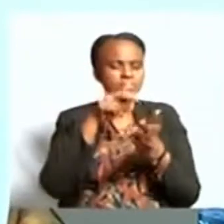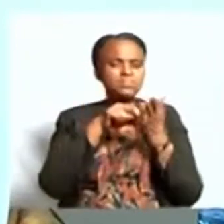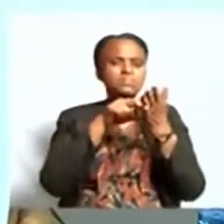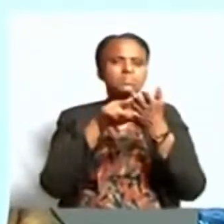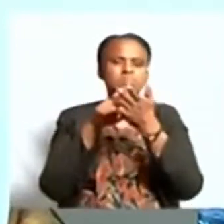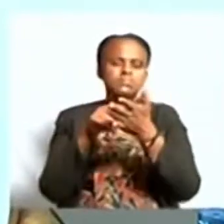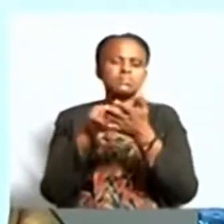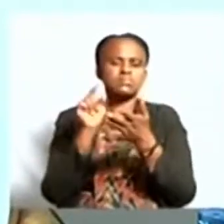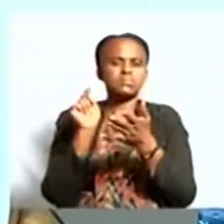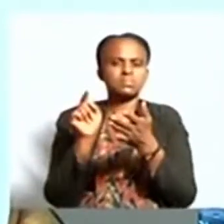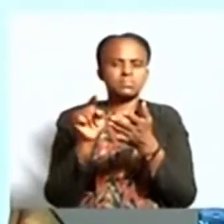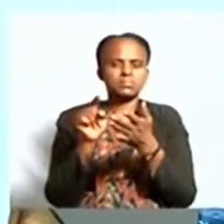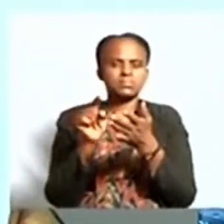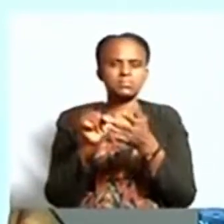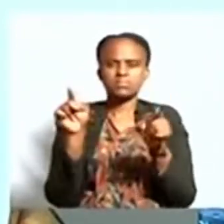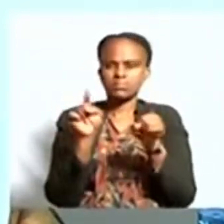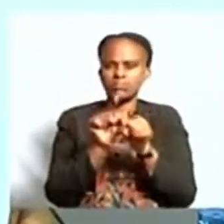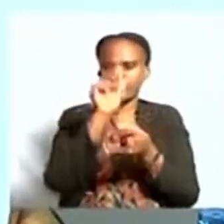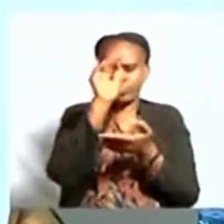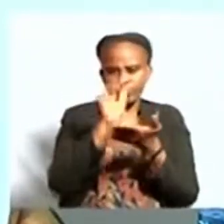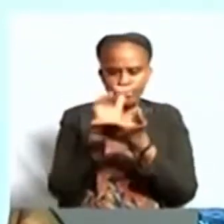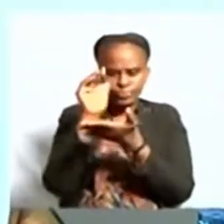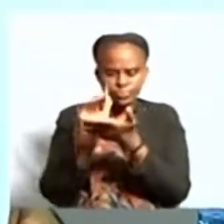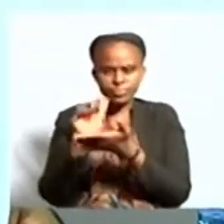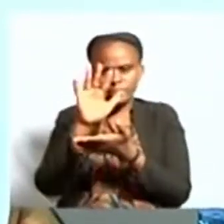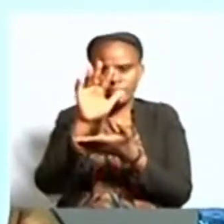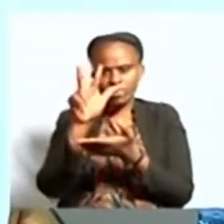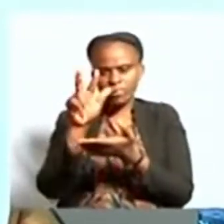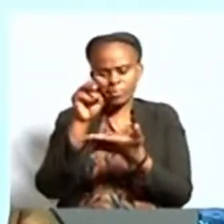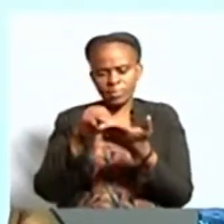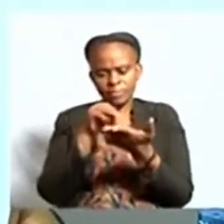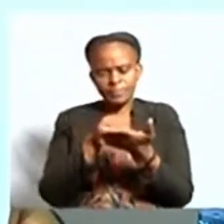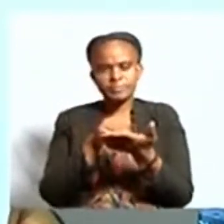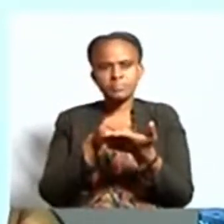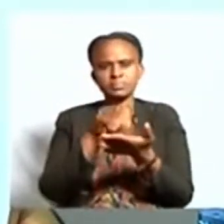Transport is reducing it by